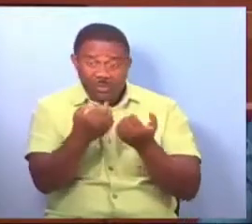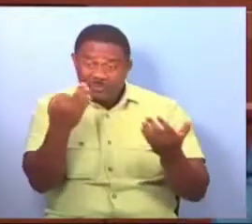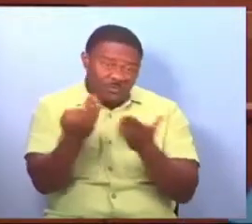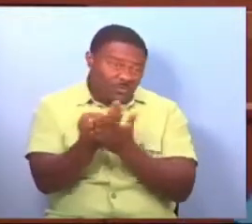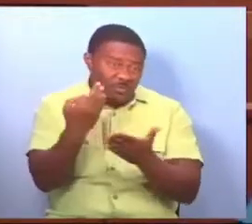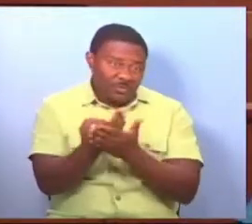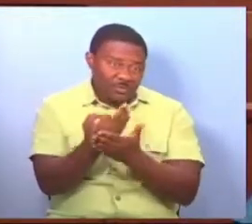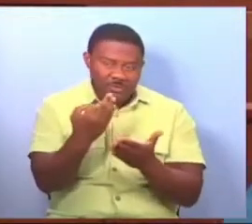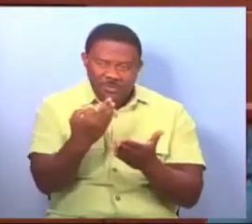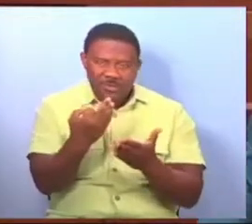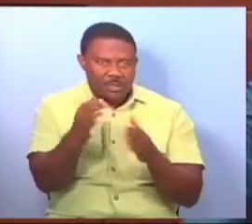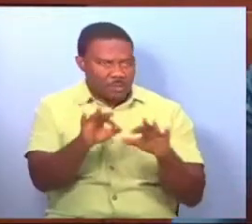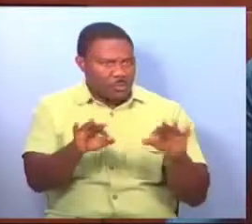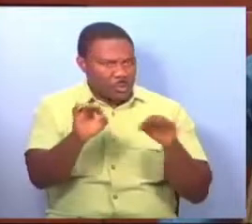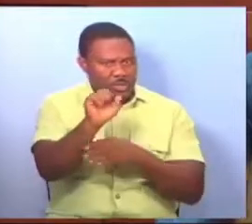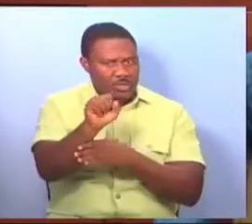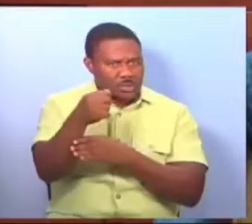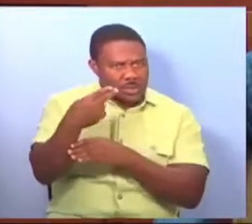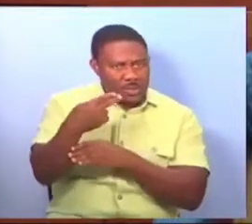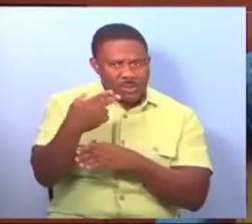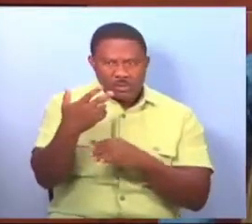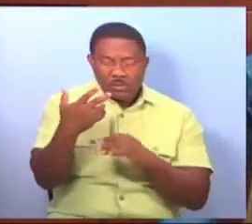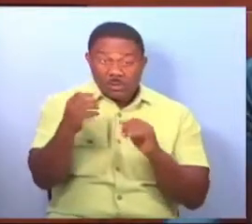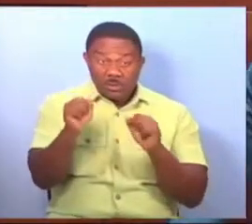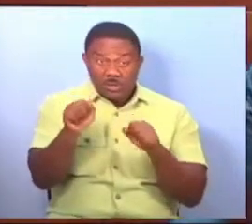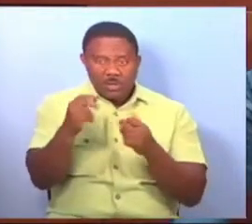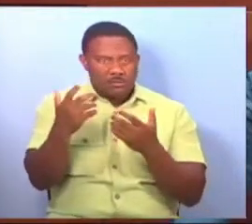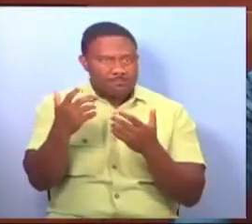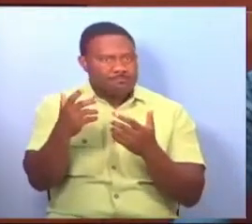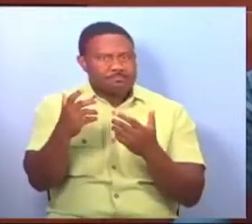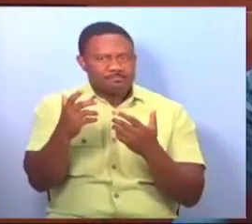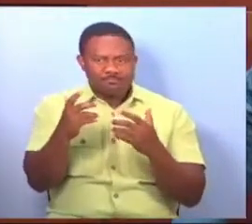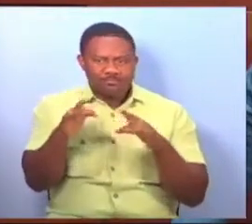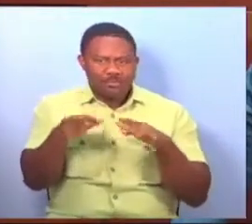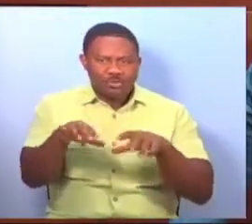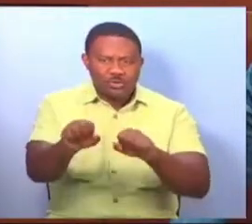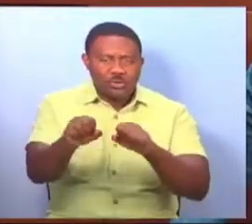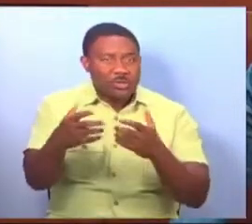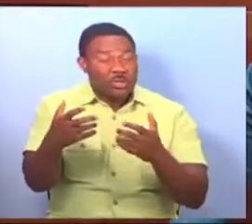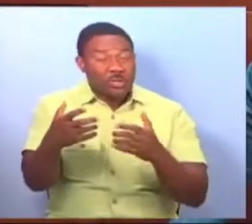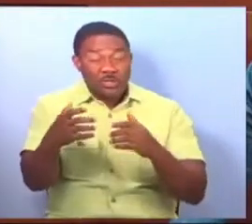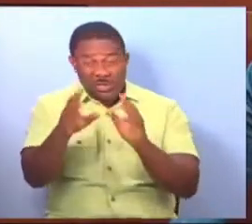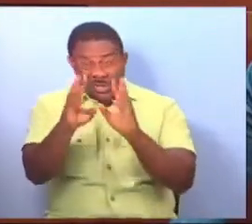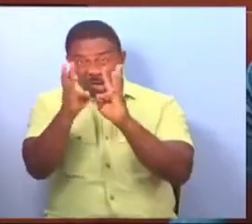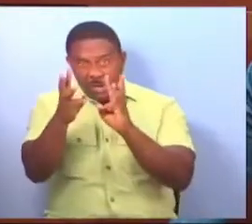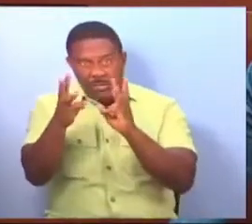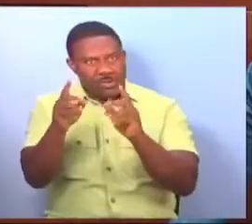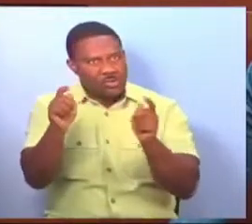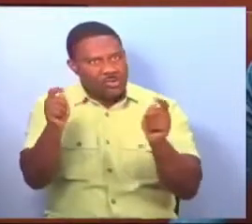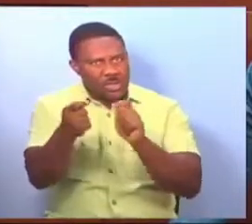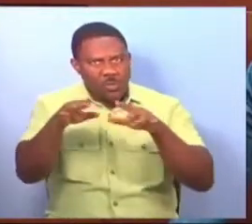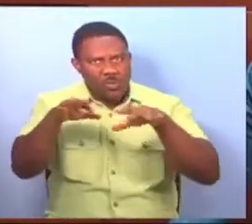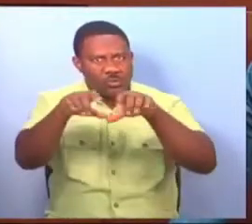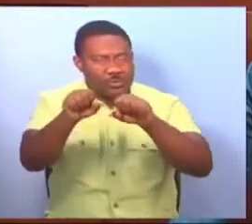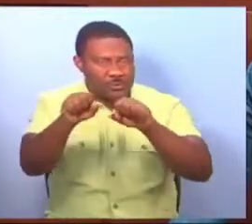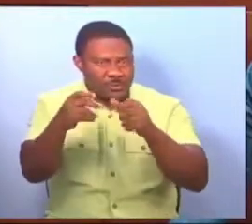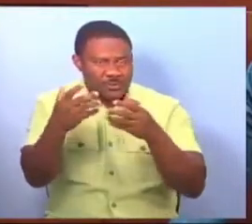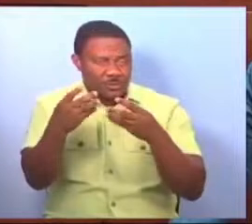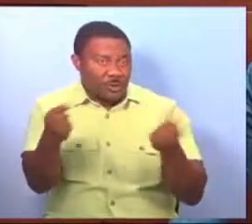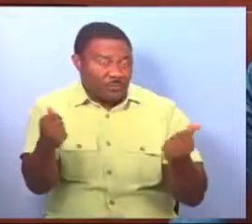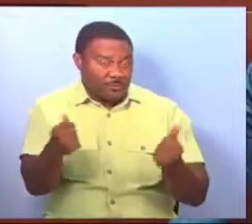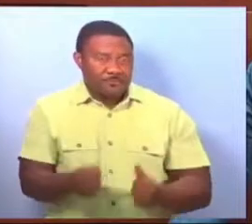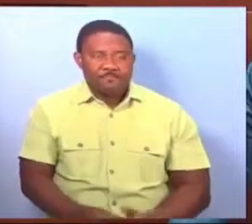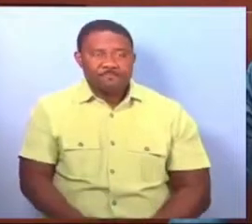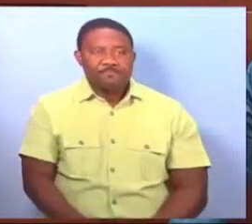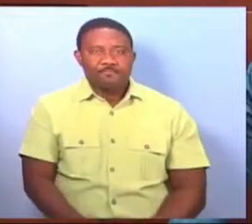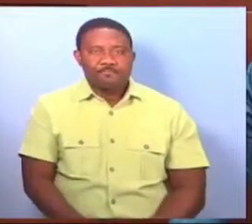key stakeholders tackle issues of climate change as one that is so important. Mr. Speaker,